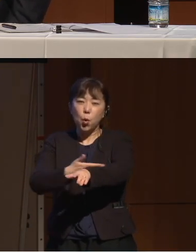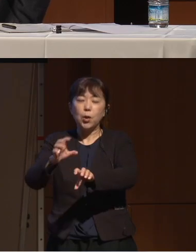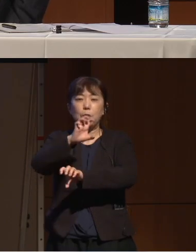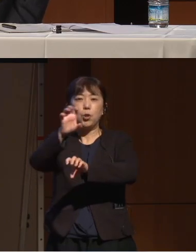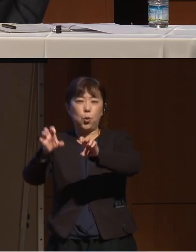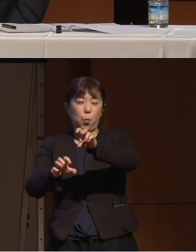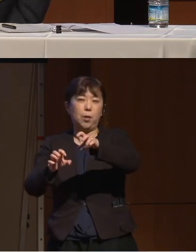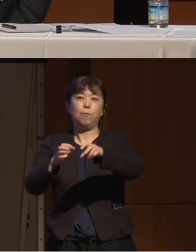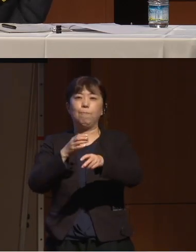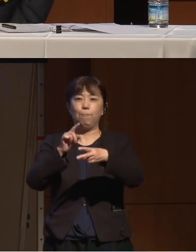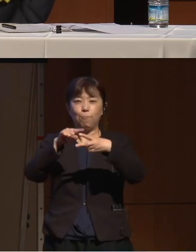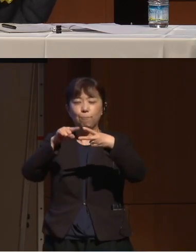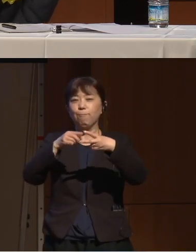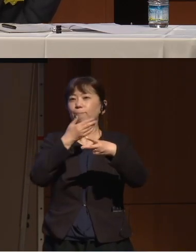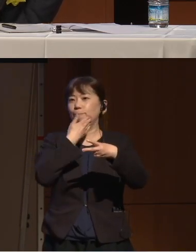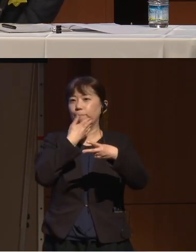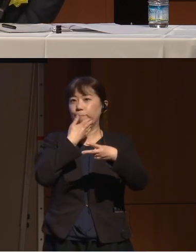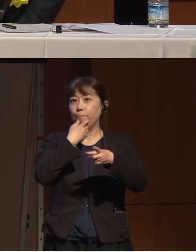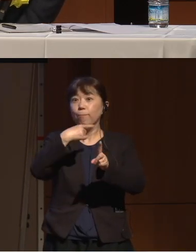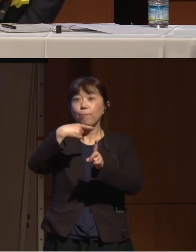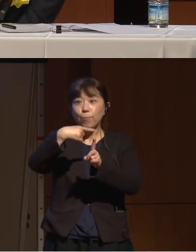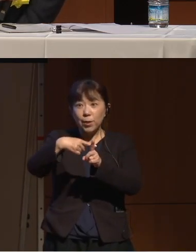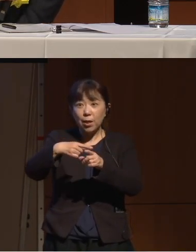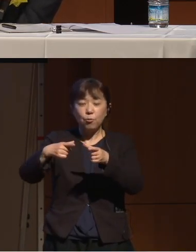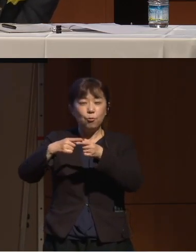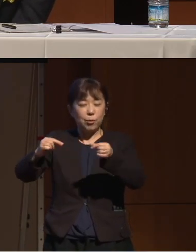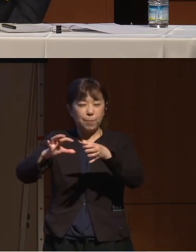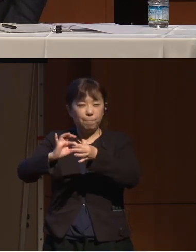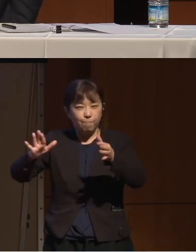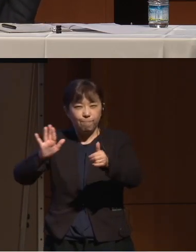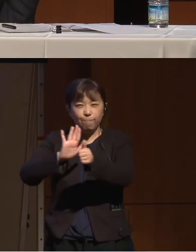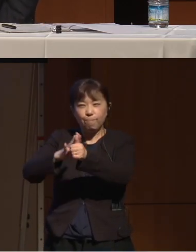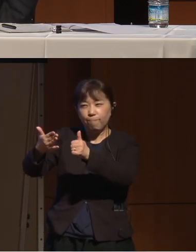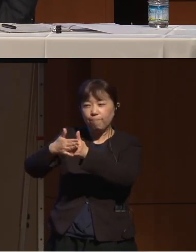border. And the fourth one,